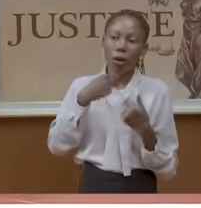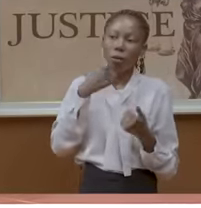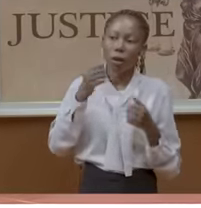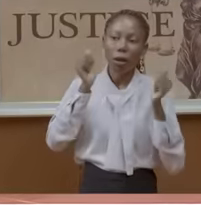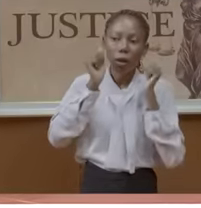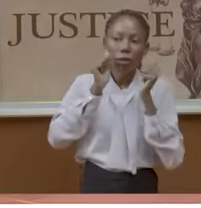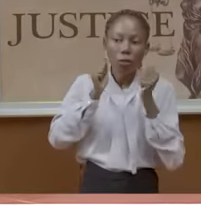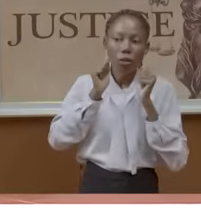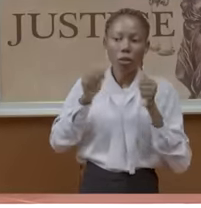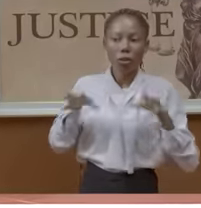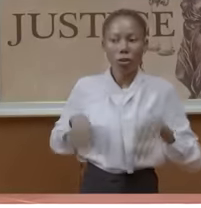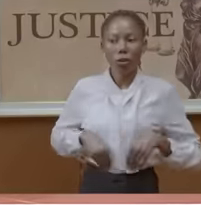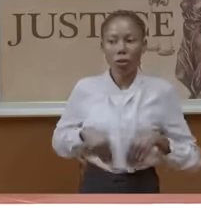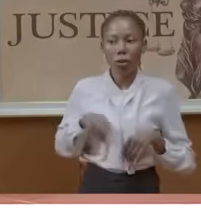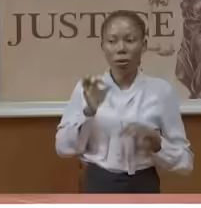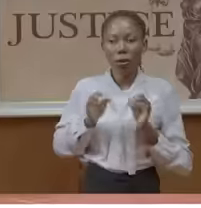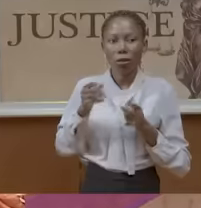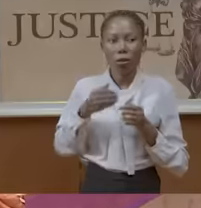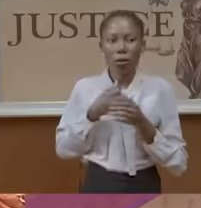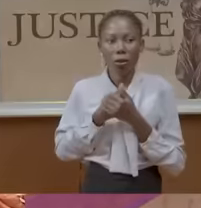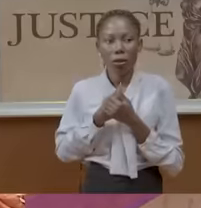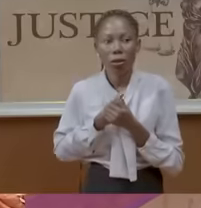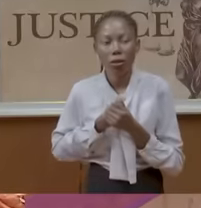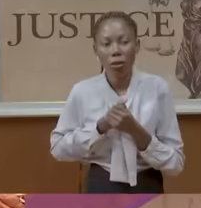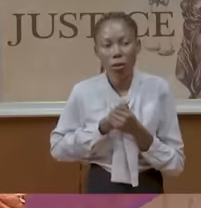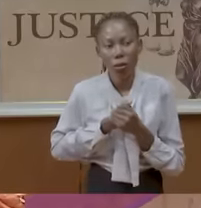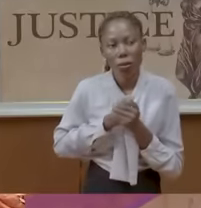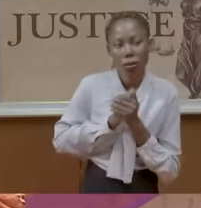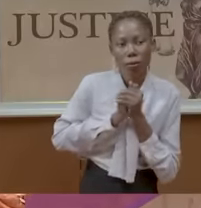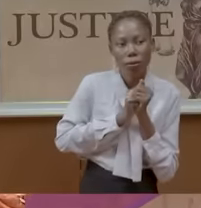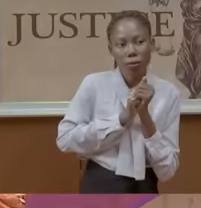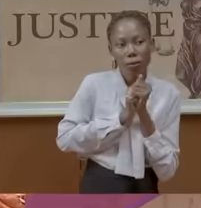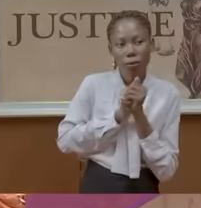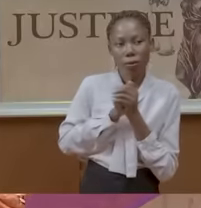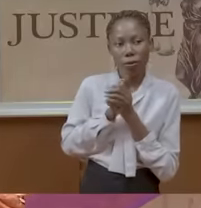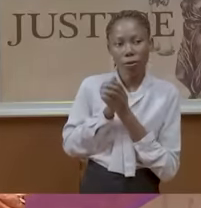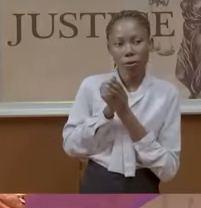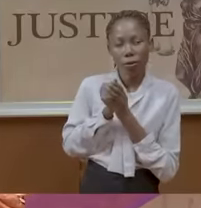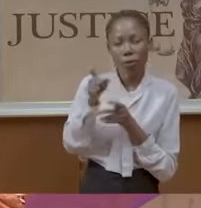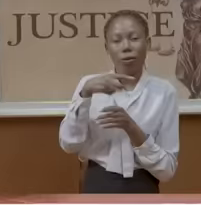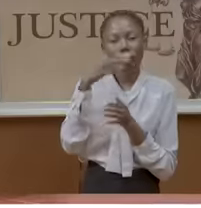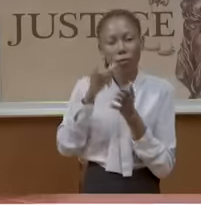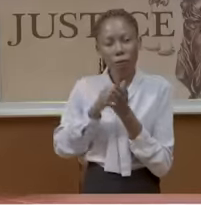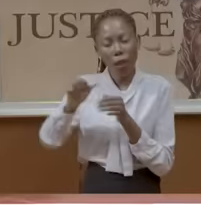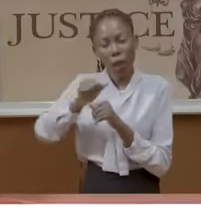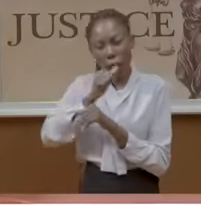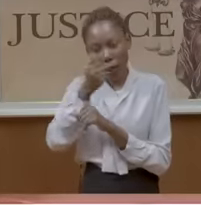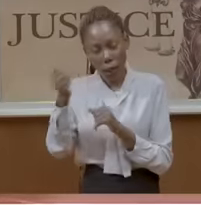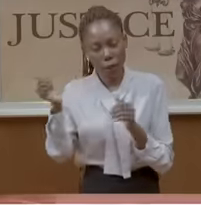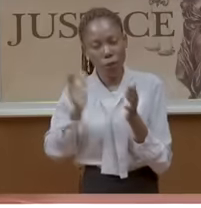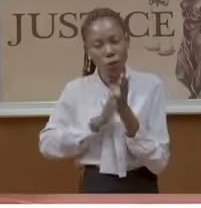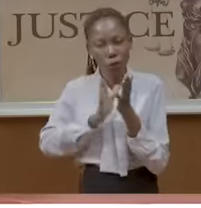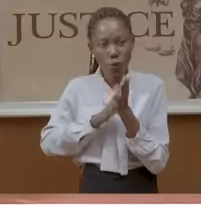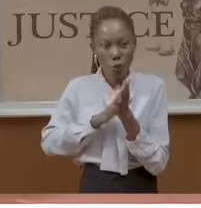No, there is a kind of like, if you have the money. You see, let's get any school you are putting them have to